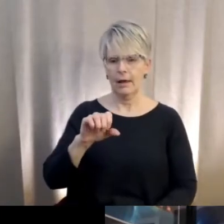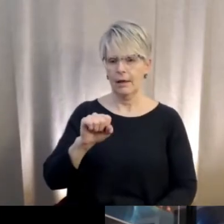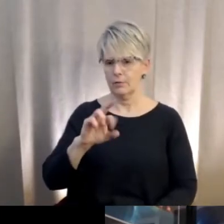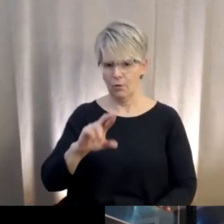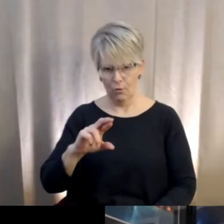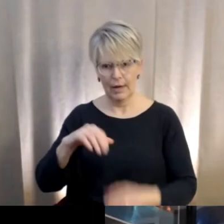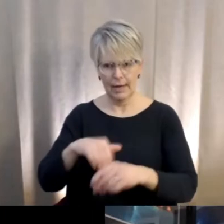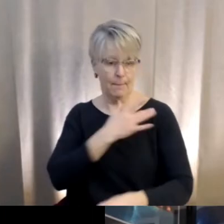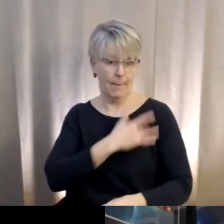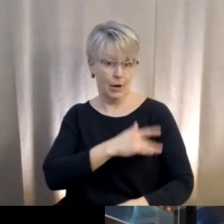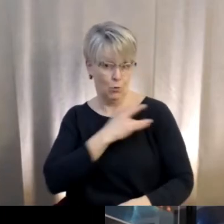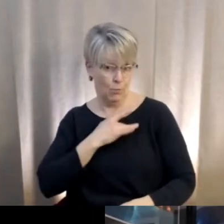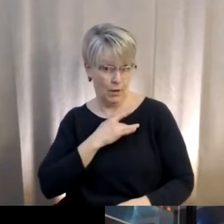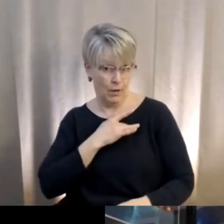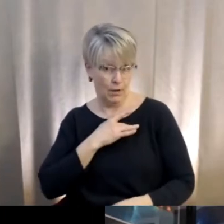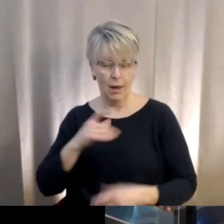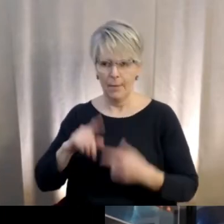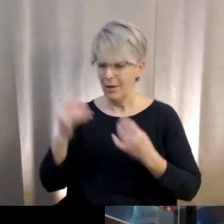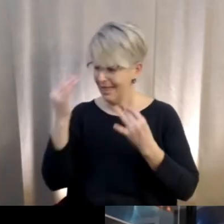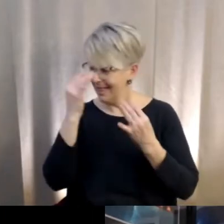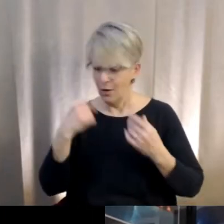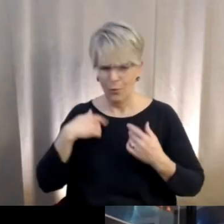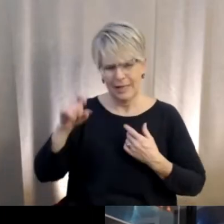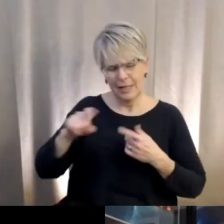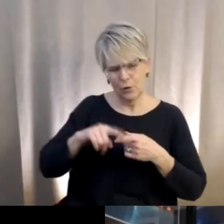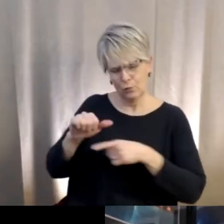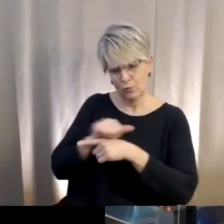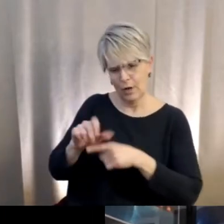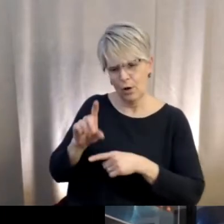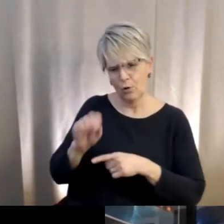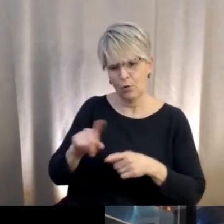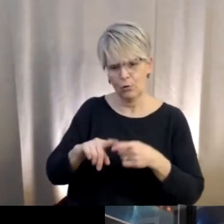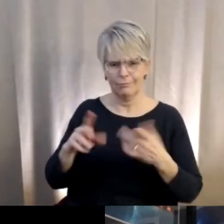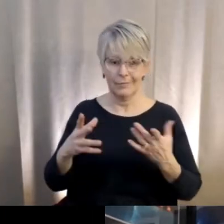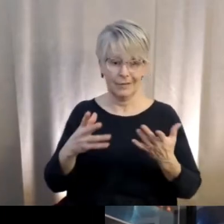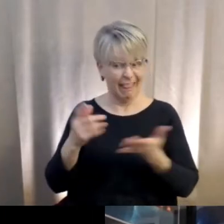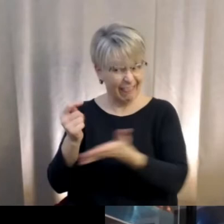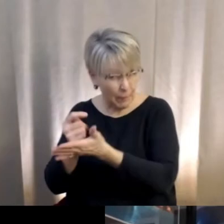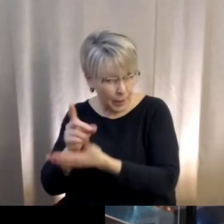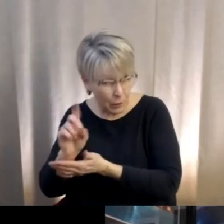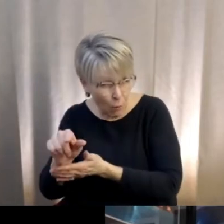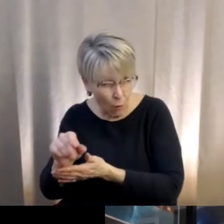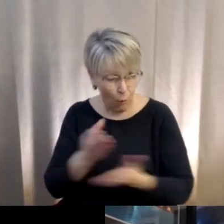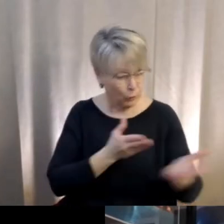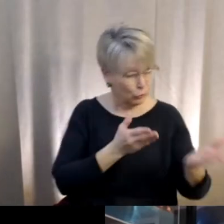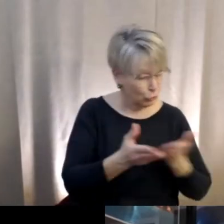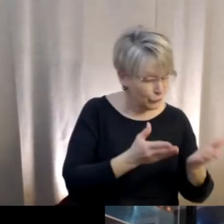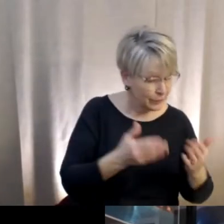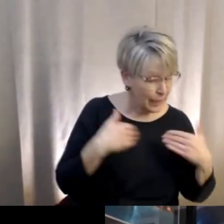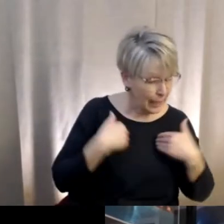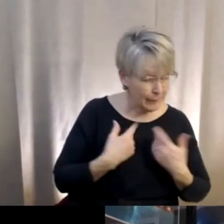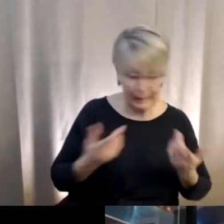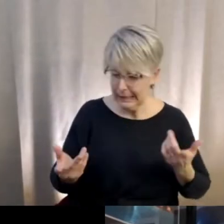some more people as well. But we're just thinking if we just need to train the dog to be a therapy dog or to be a service animal,